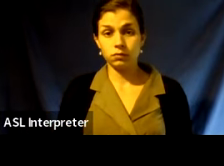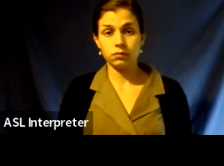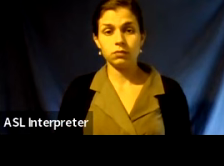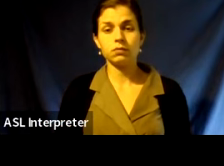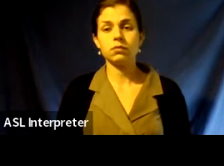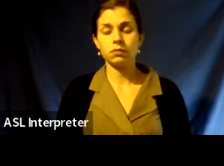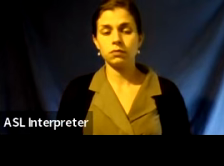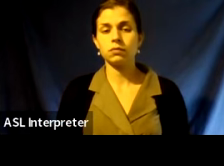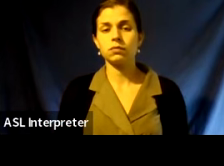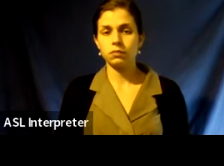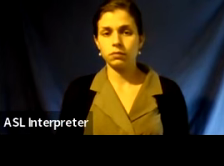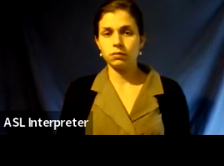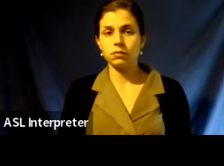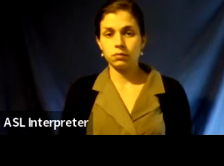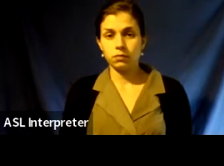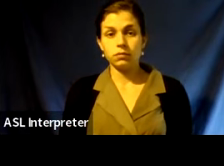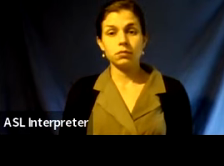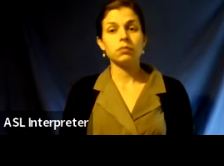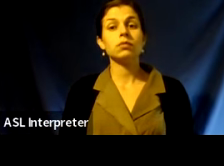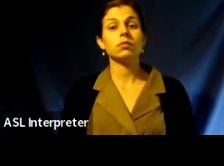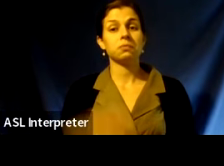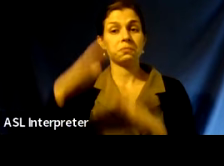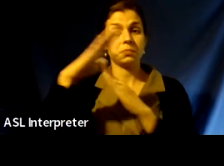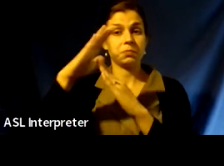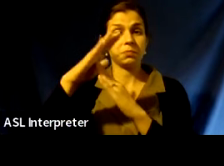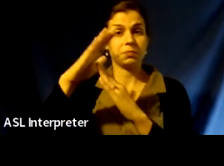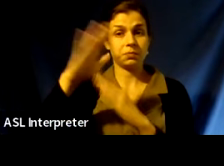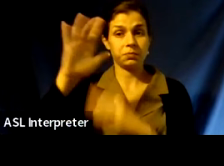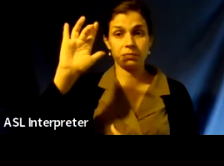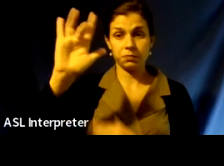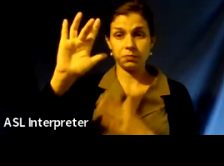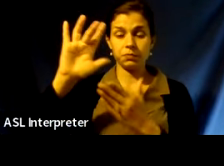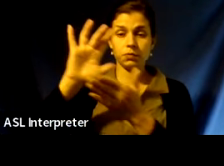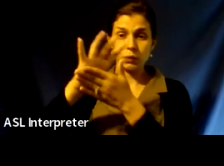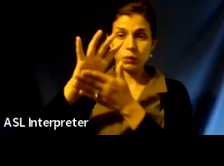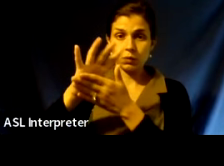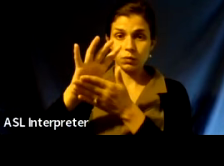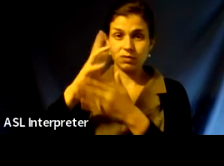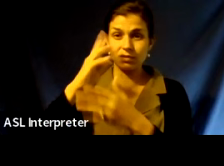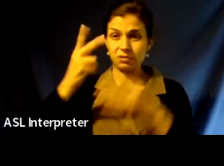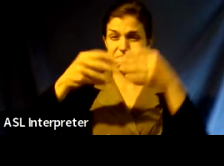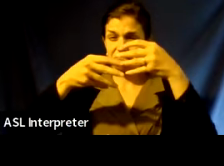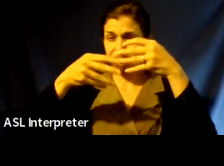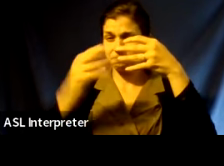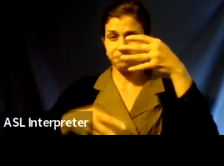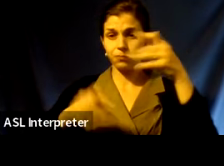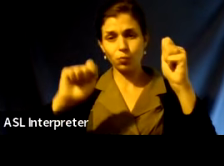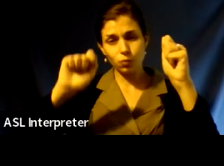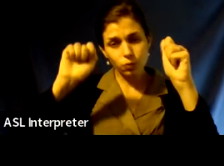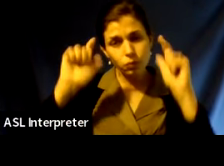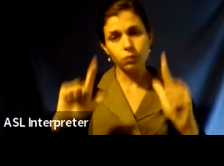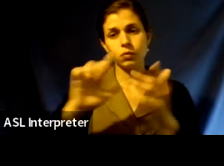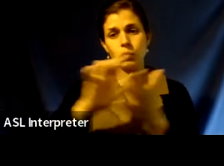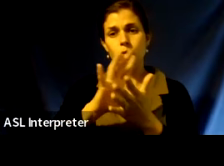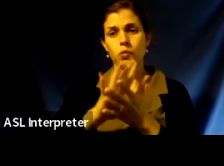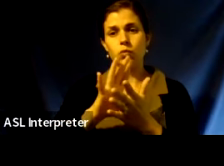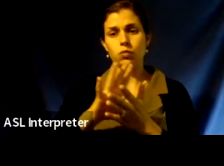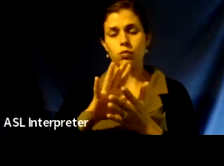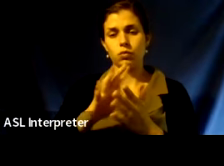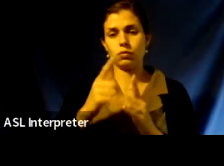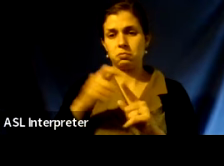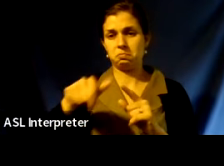From the home page, if you click on schools, you'll see a list of every school and instructional program that's offered within the school